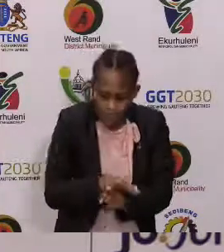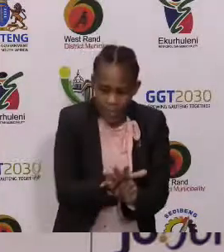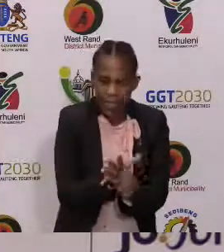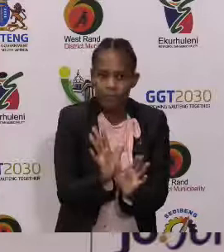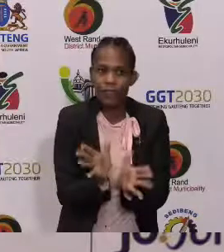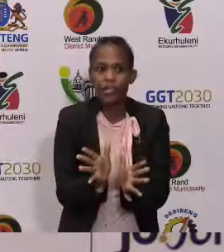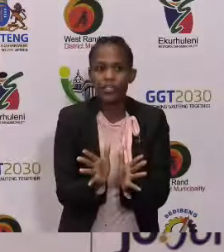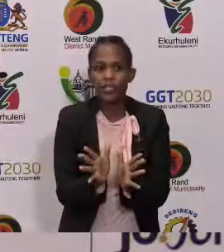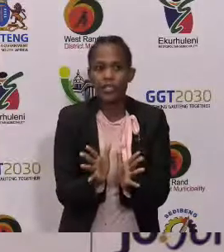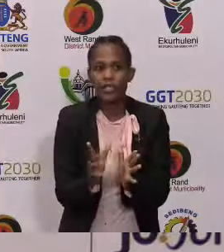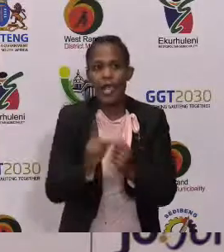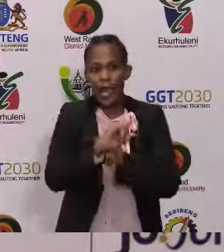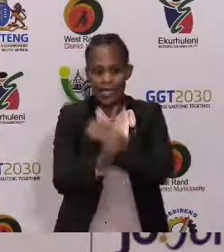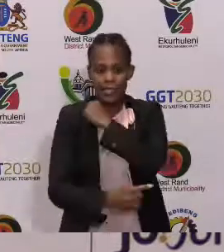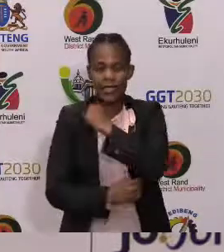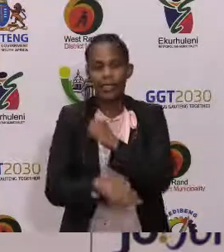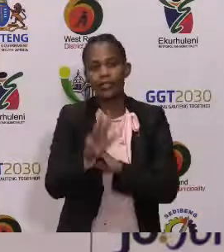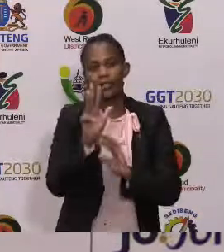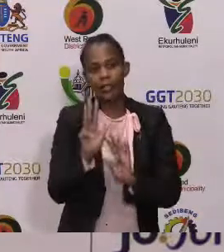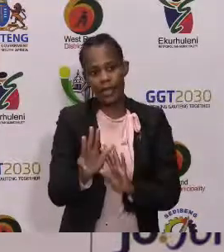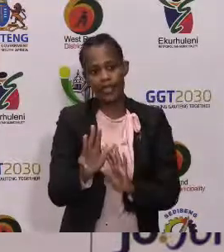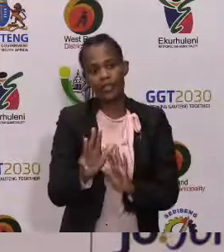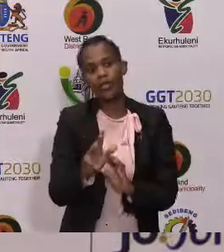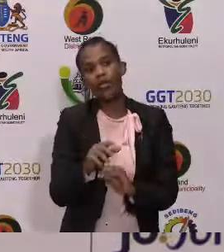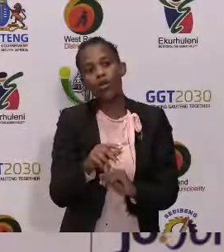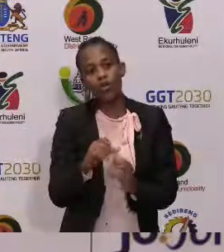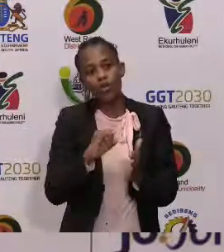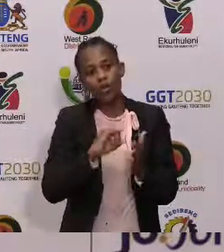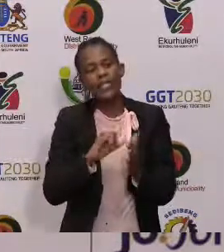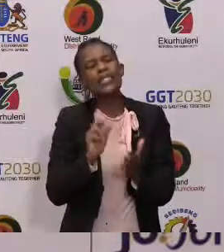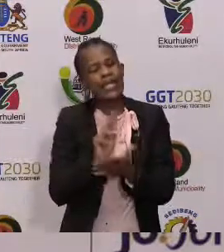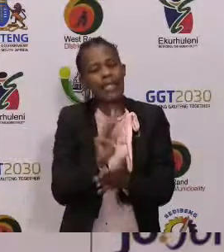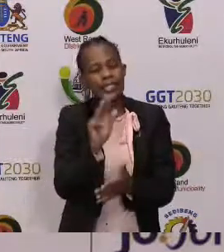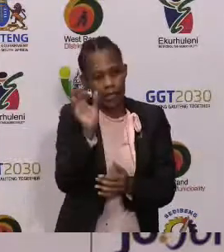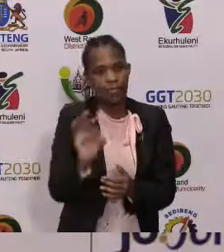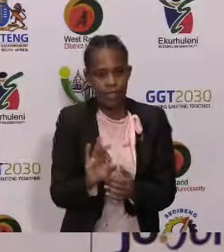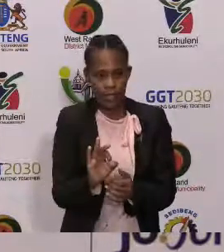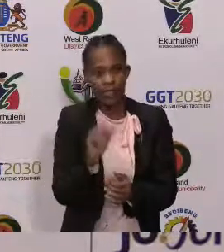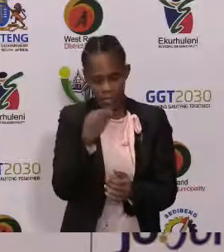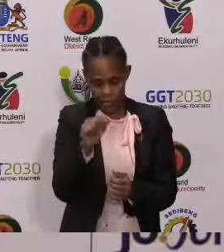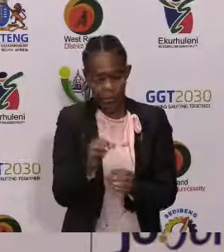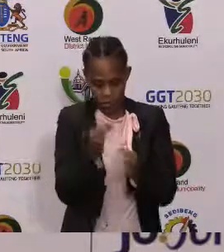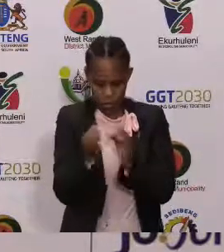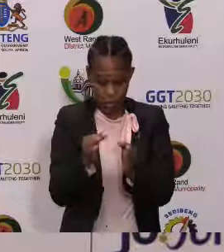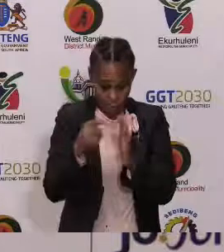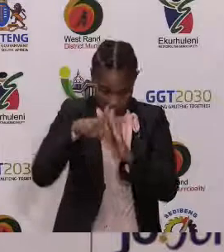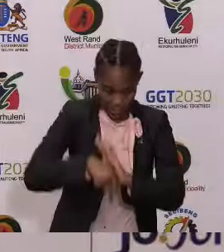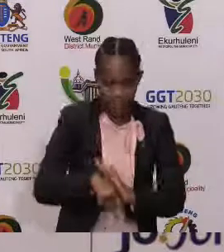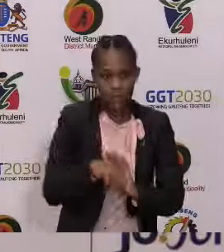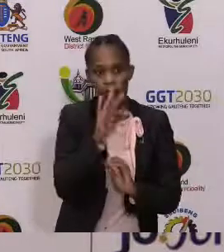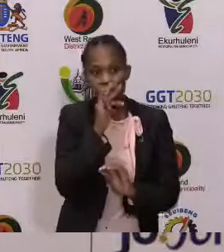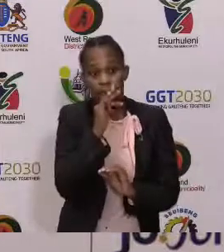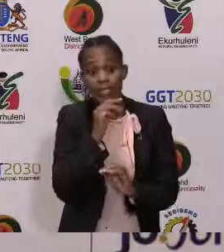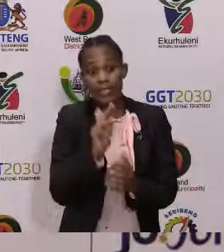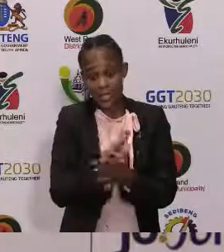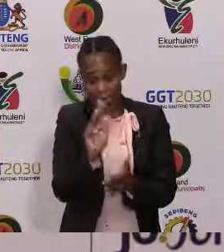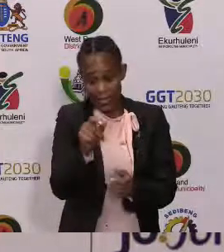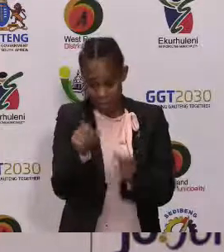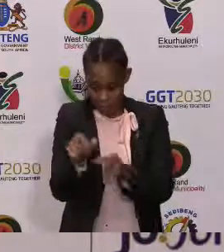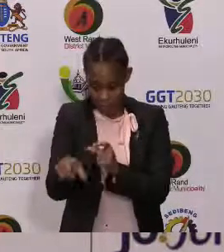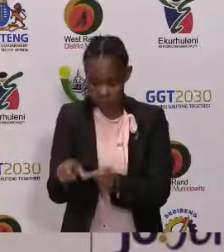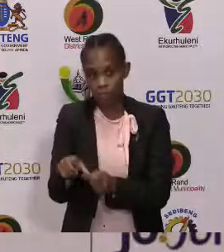until the 9th of January 2021, 19%. Again, to emphasize, you probably should take all of these numbers and multiply by